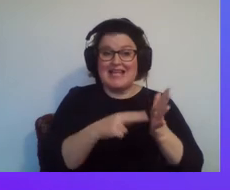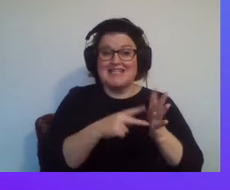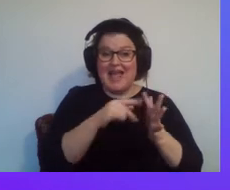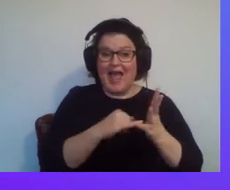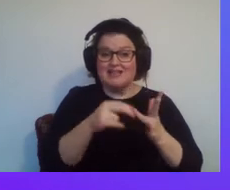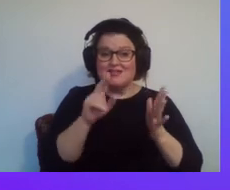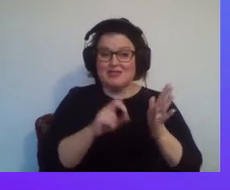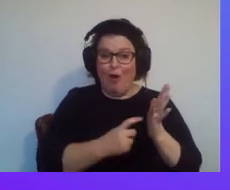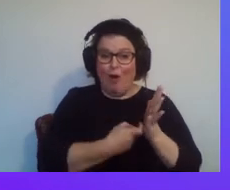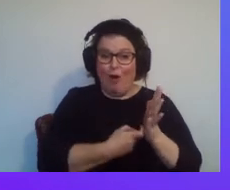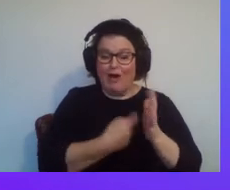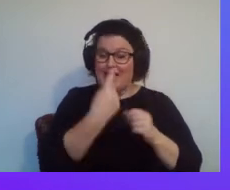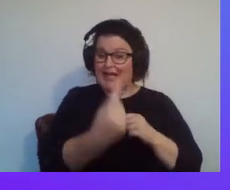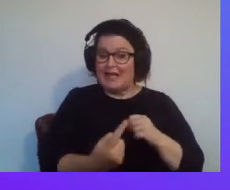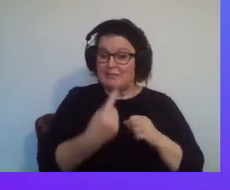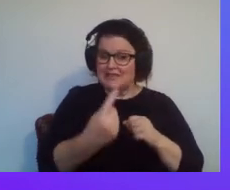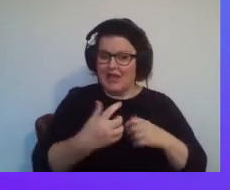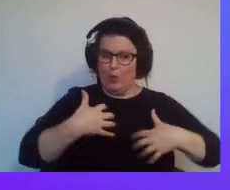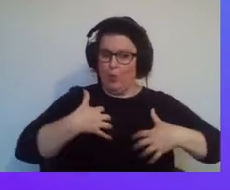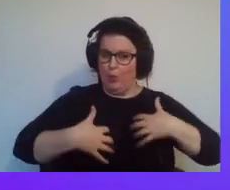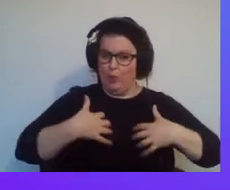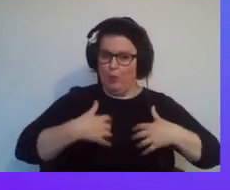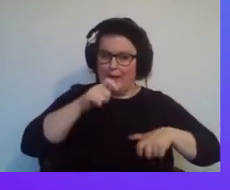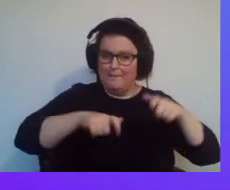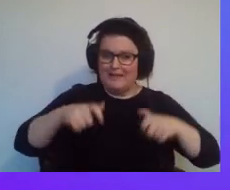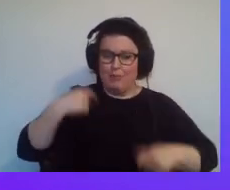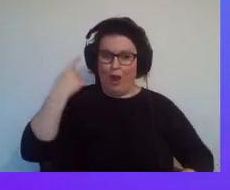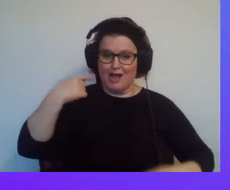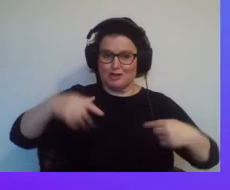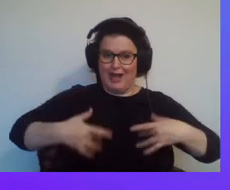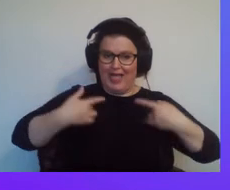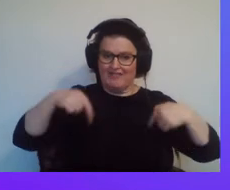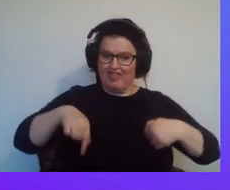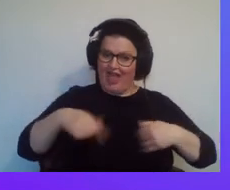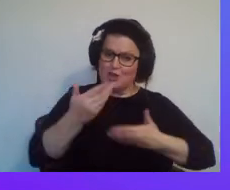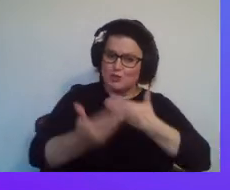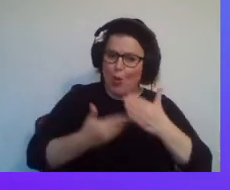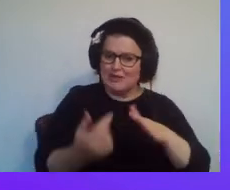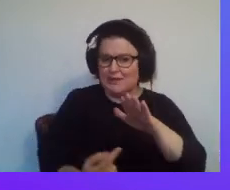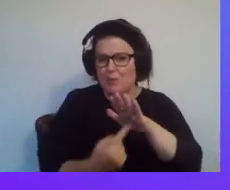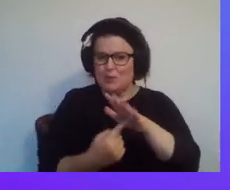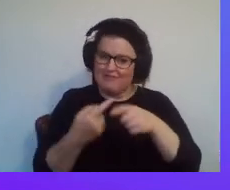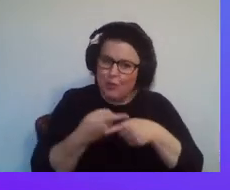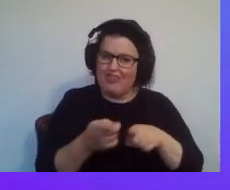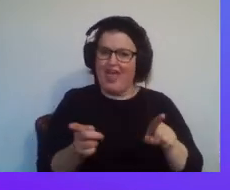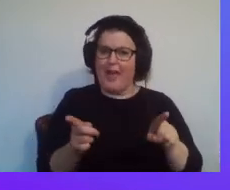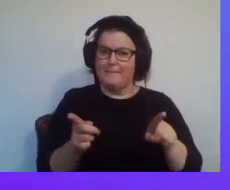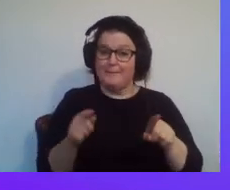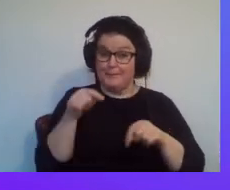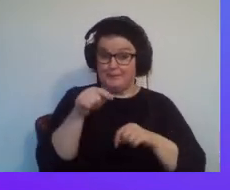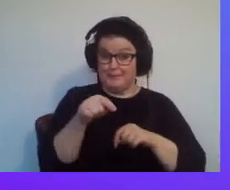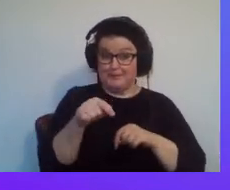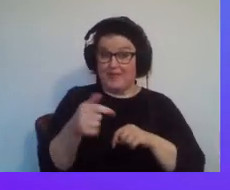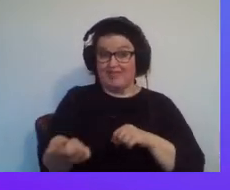tells the stories that matter to them most. And Serena Simon, who is a program director for Westminster City